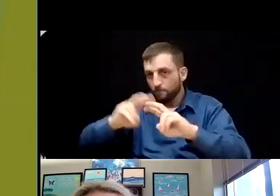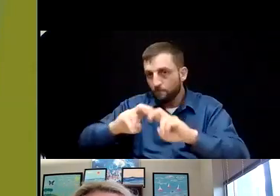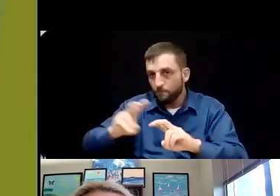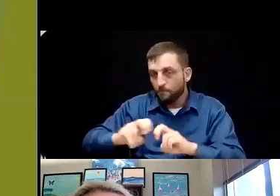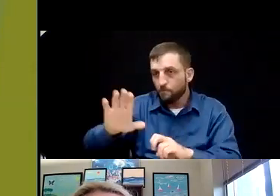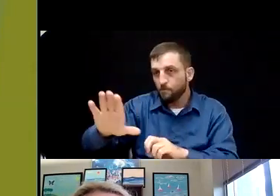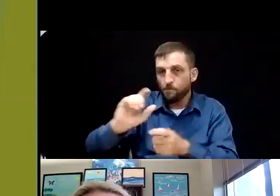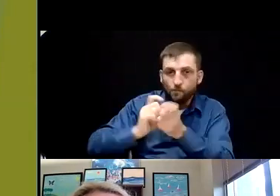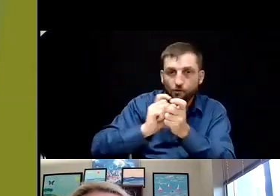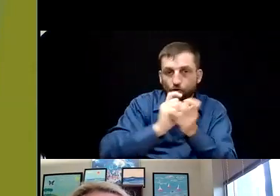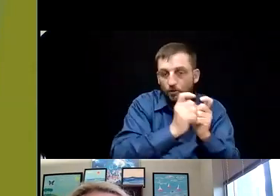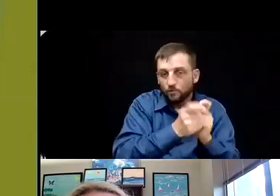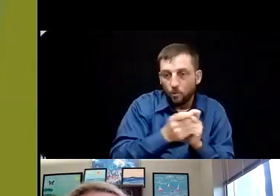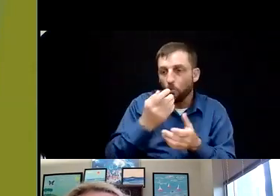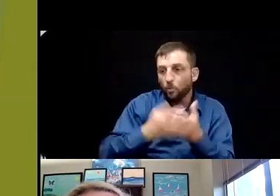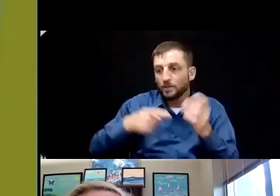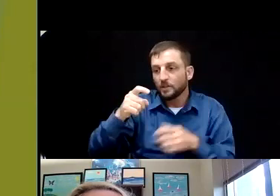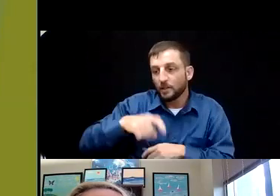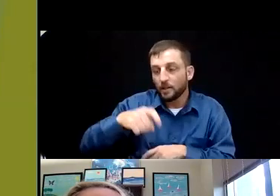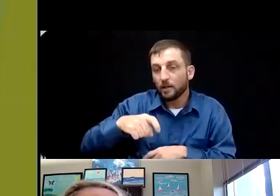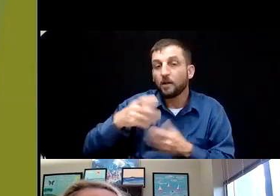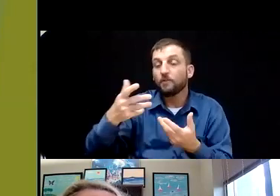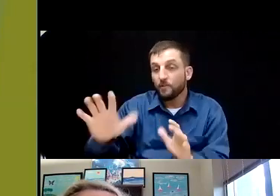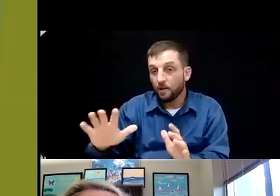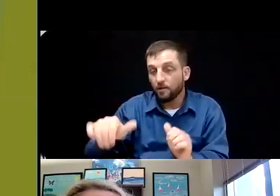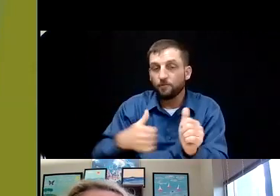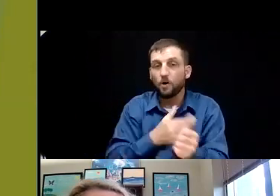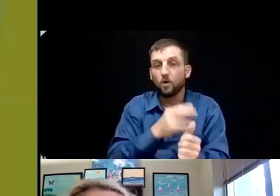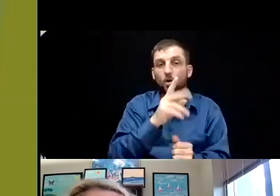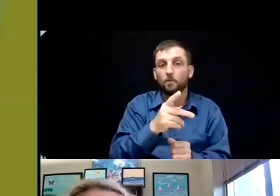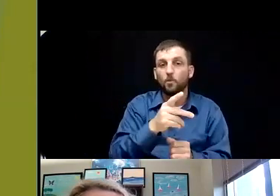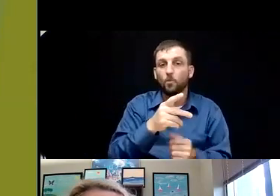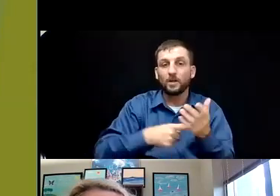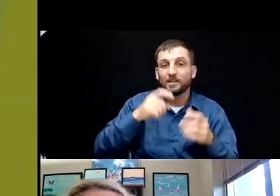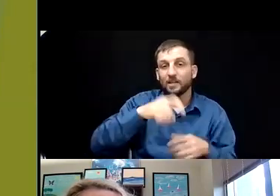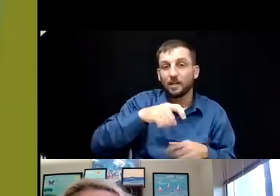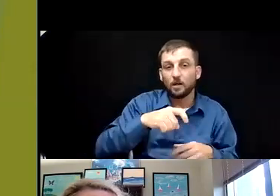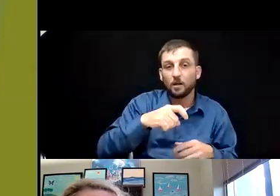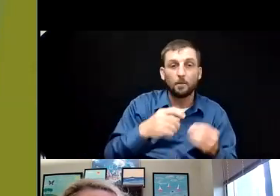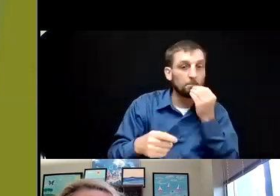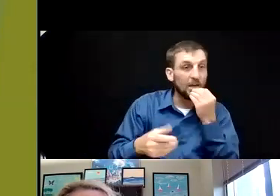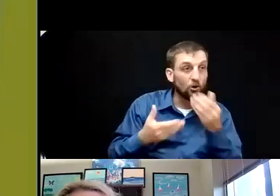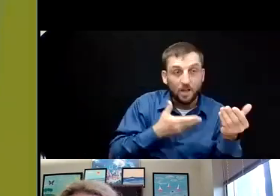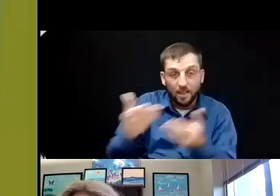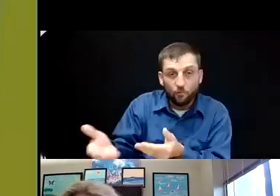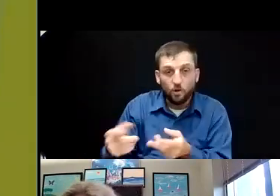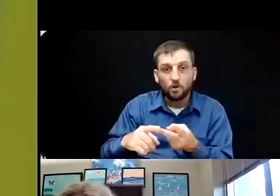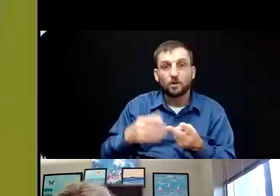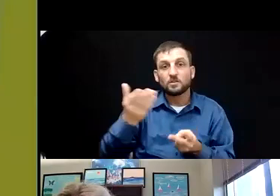then follow up if needed with meal delivery, with delivery of supplies and medical